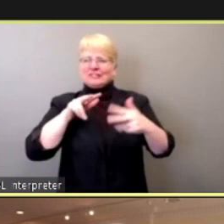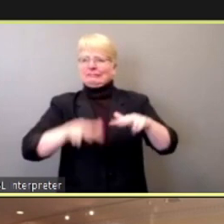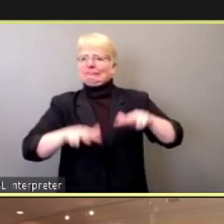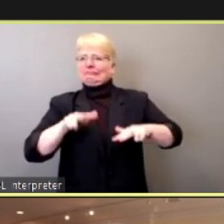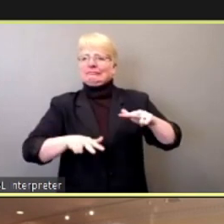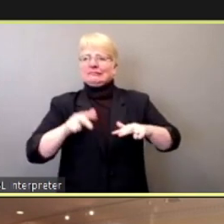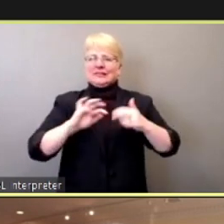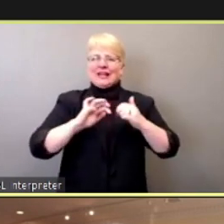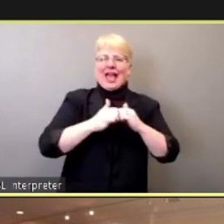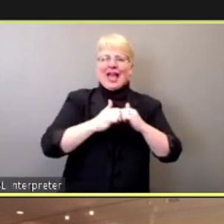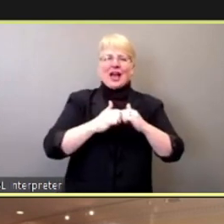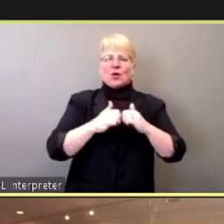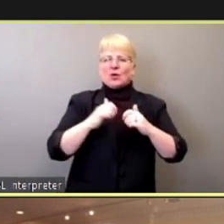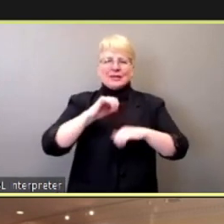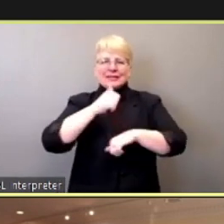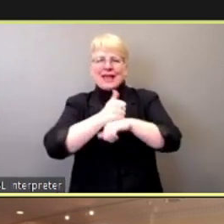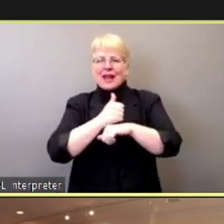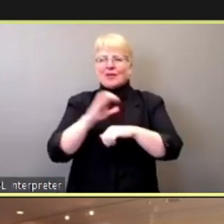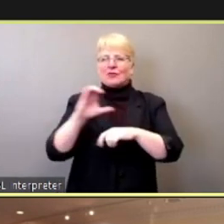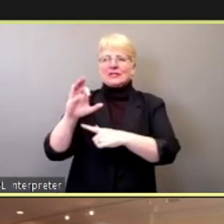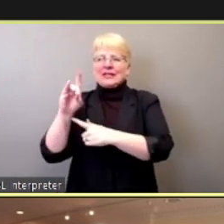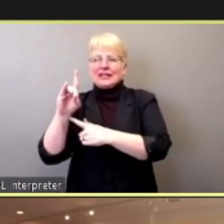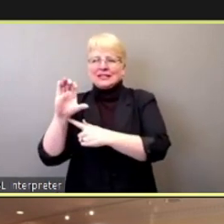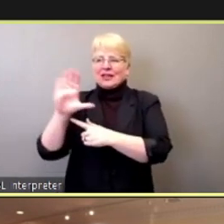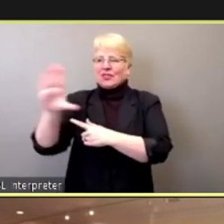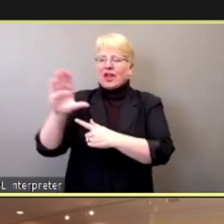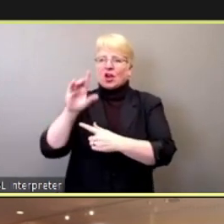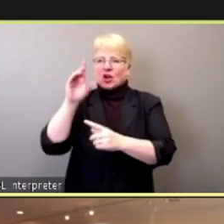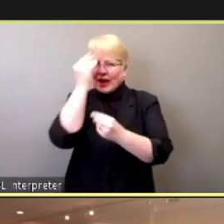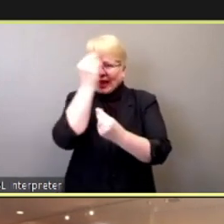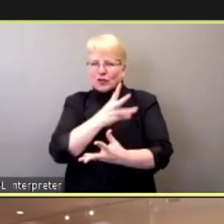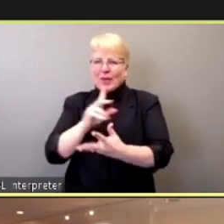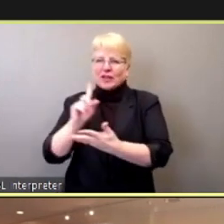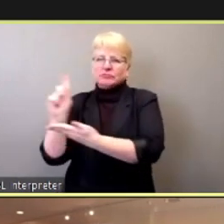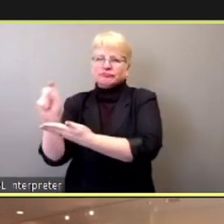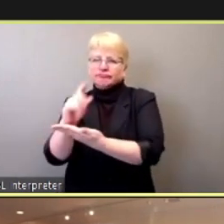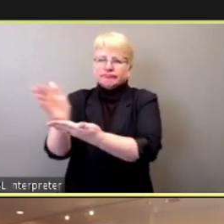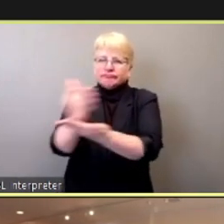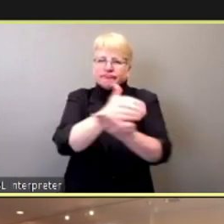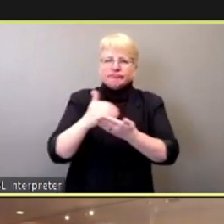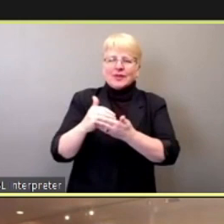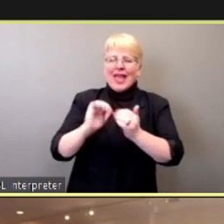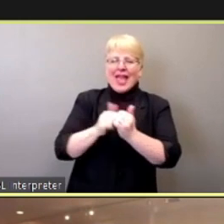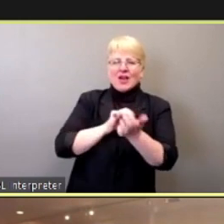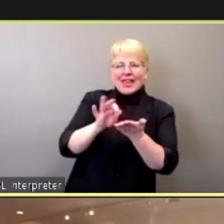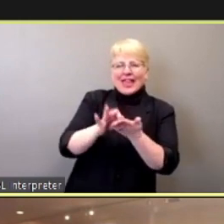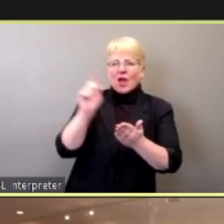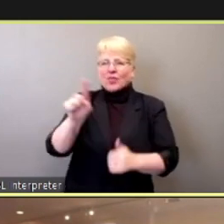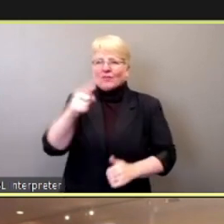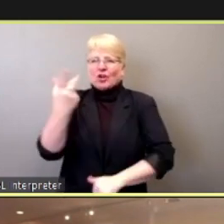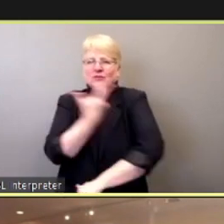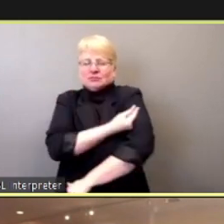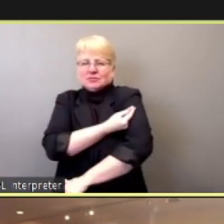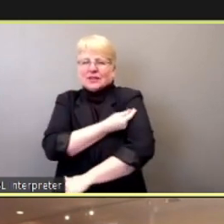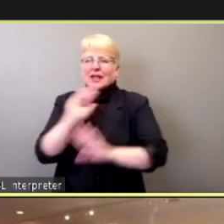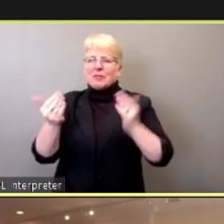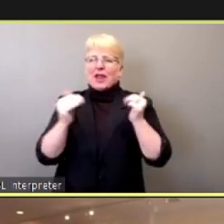in which CDC was gathering data, how they were accounting for the first dose versus the second dose.